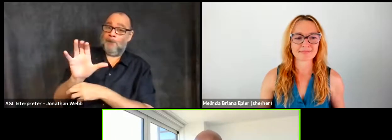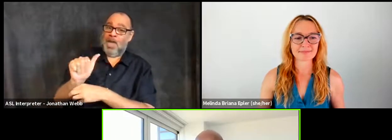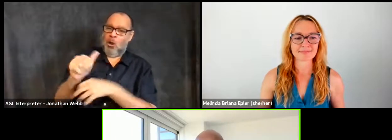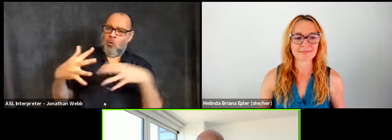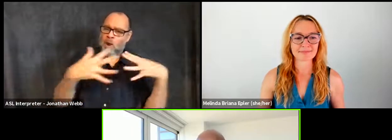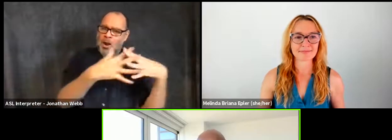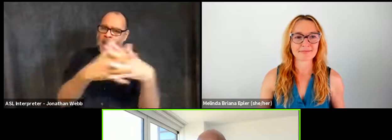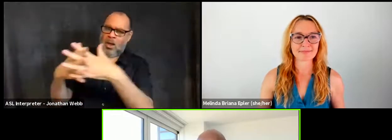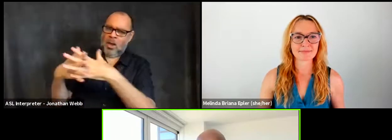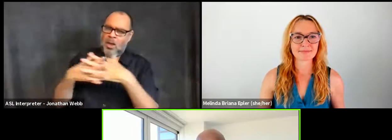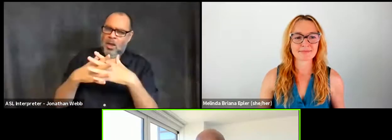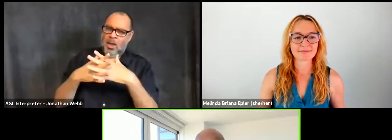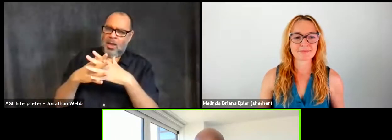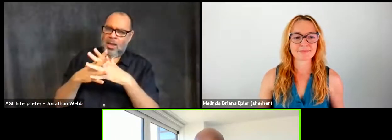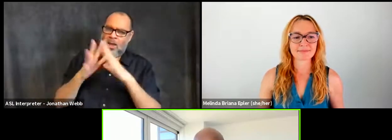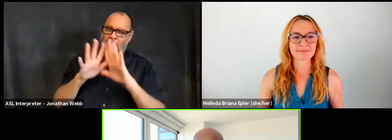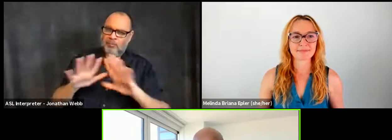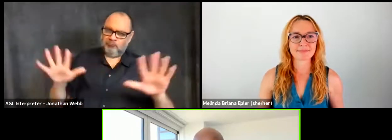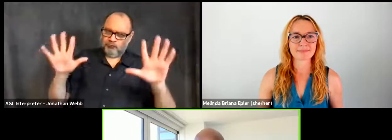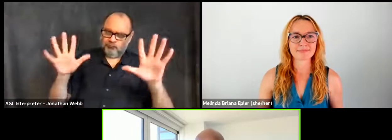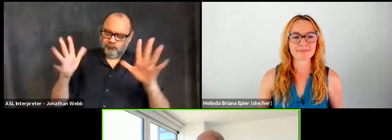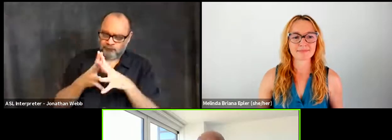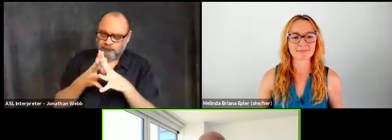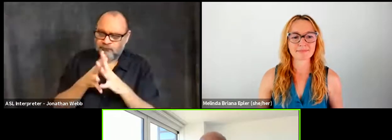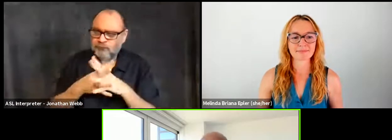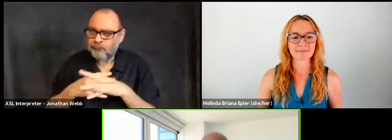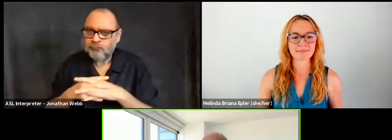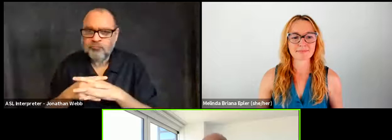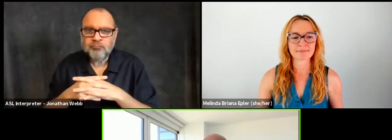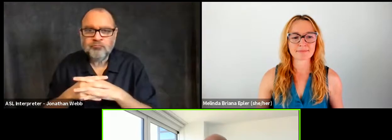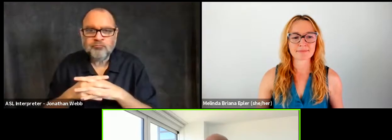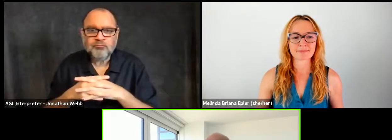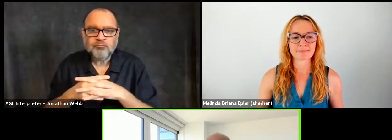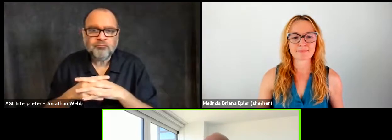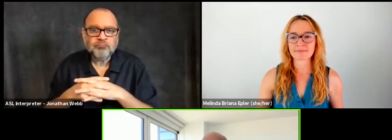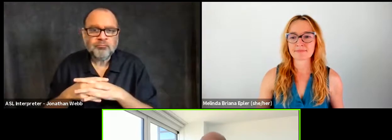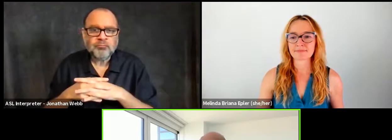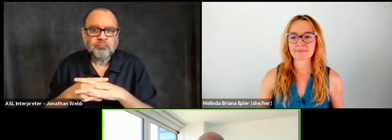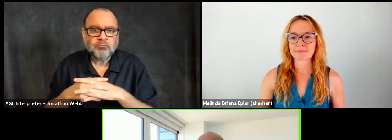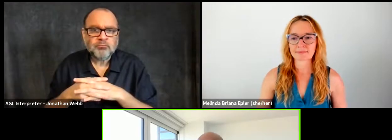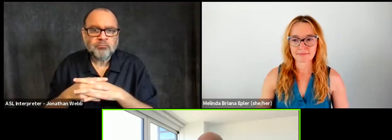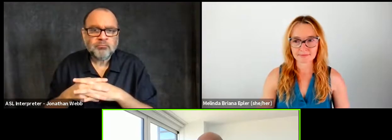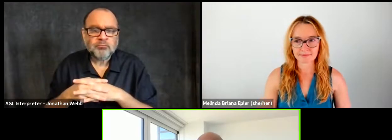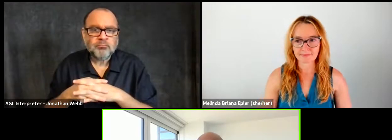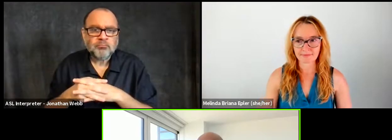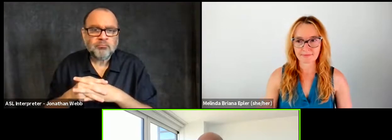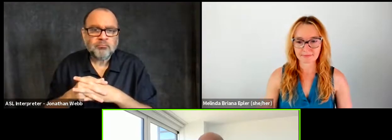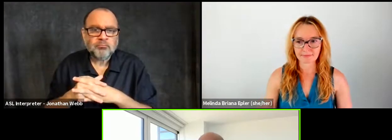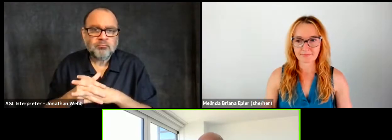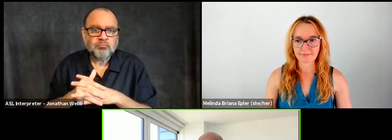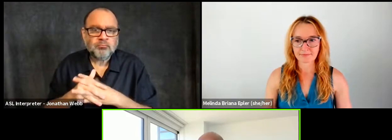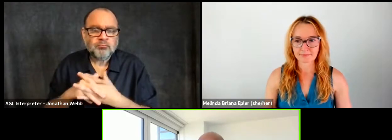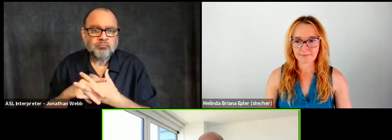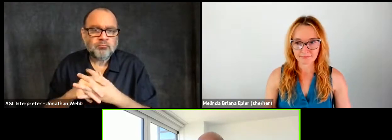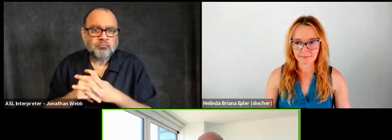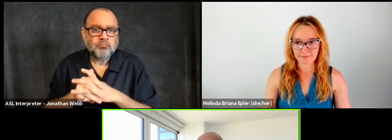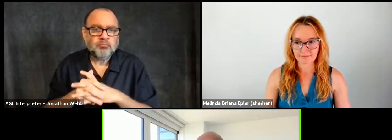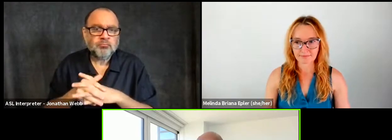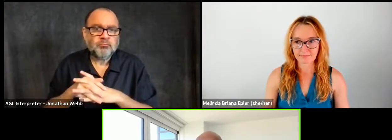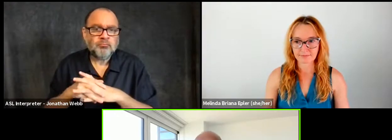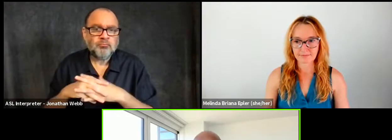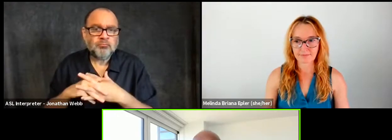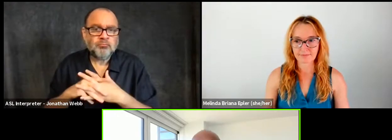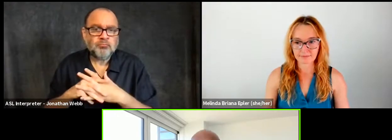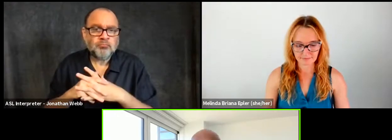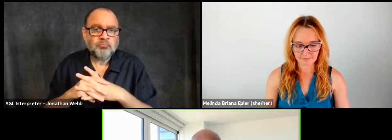I am working on my own empathy towards people and locations and around like where I am biased towards